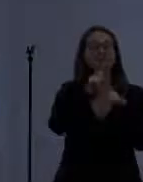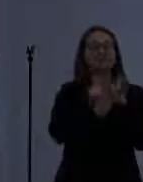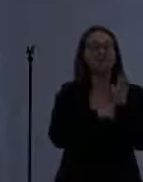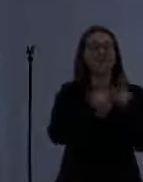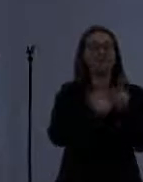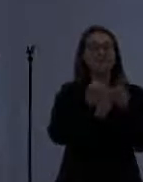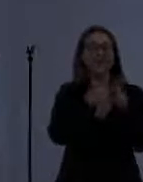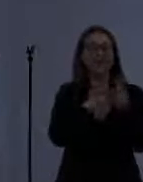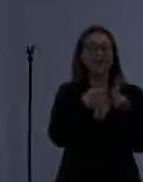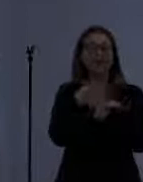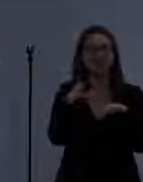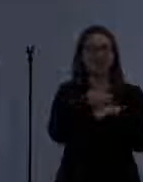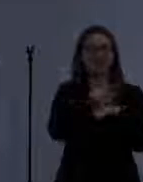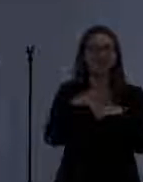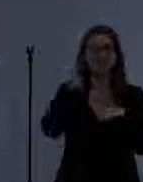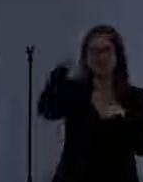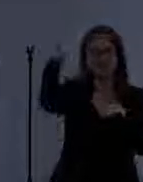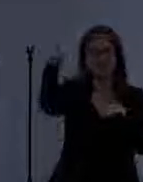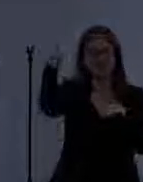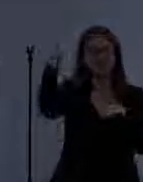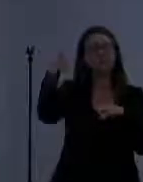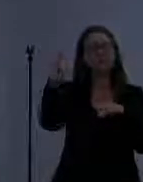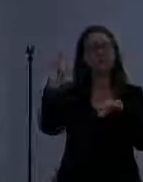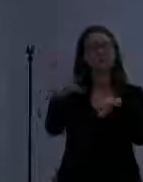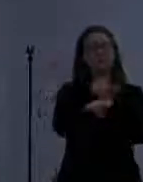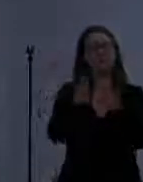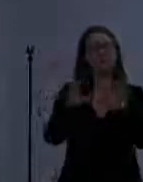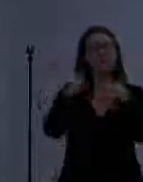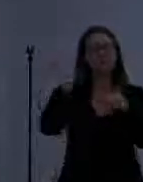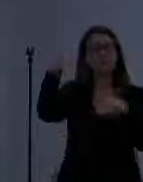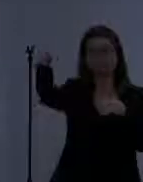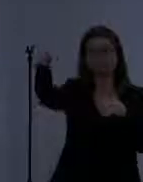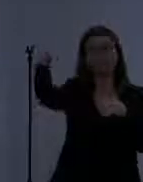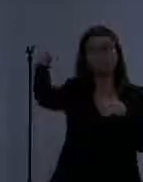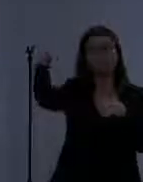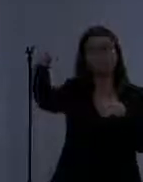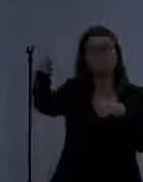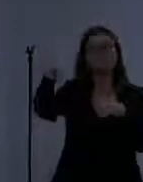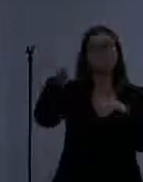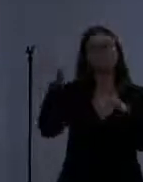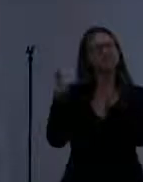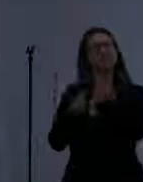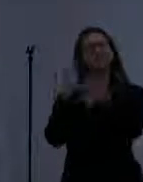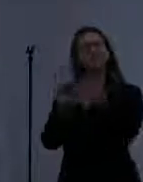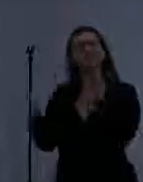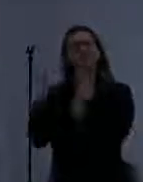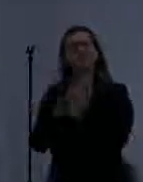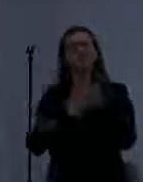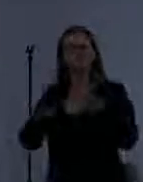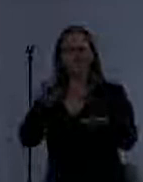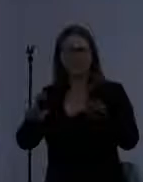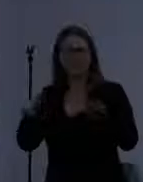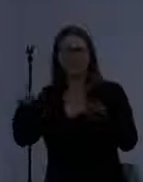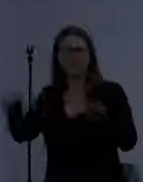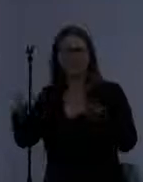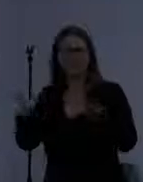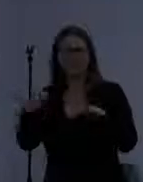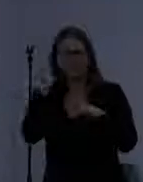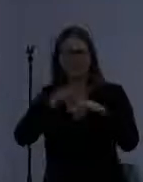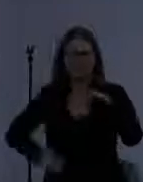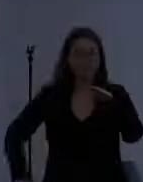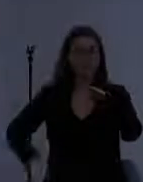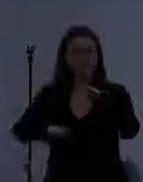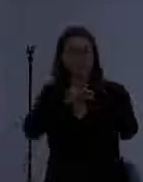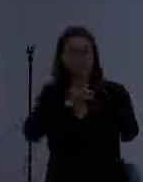So one of the theatre groups that's quite similar to that in New South Wales actually does the whole section of the